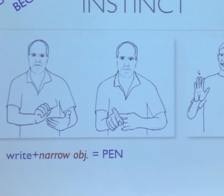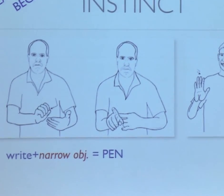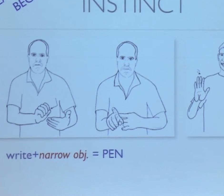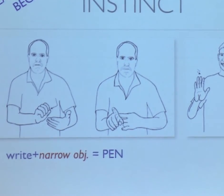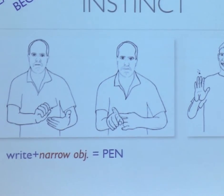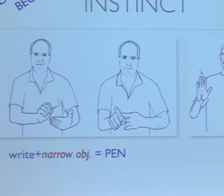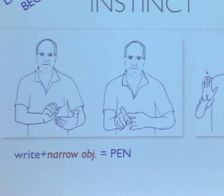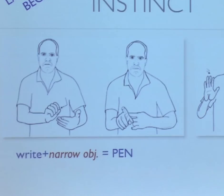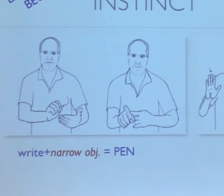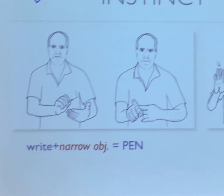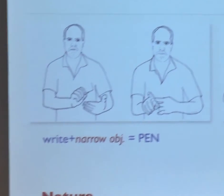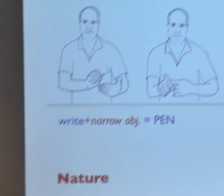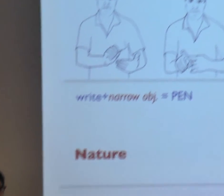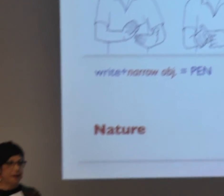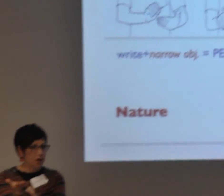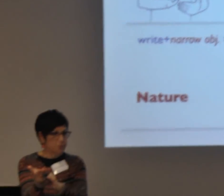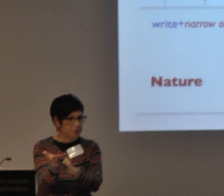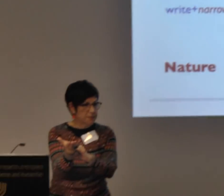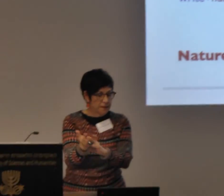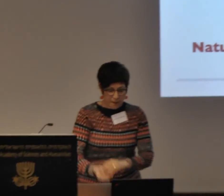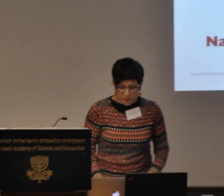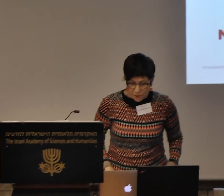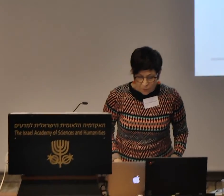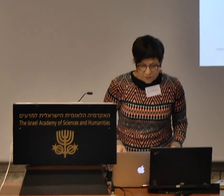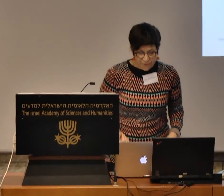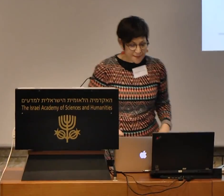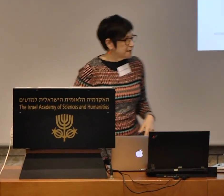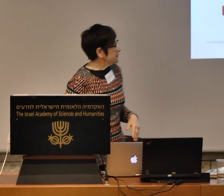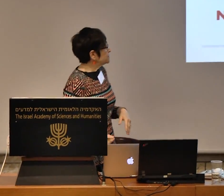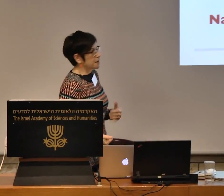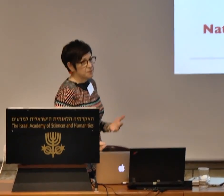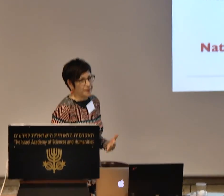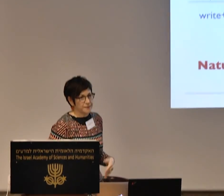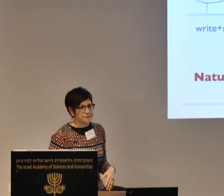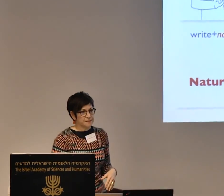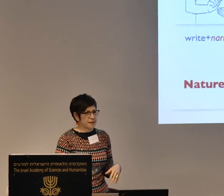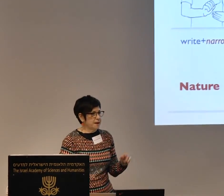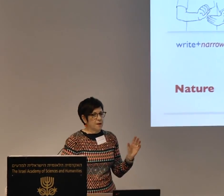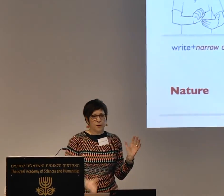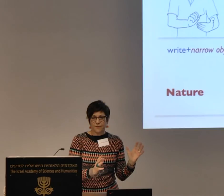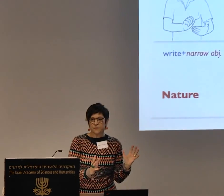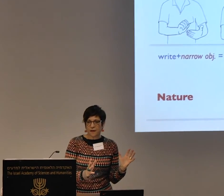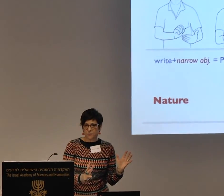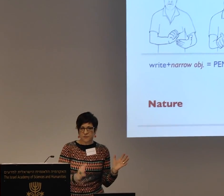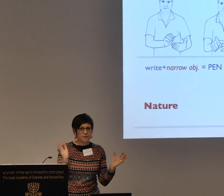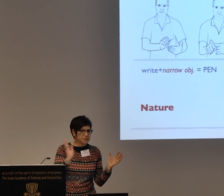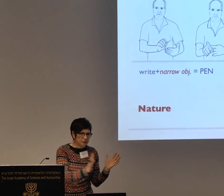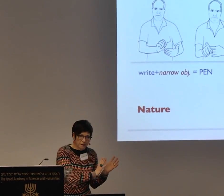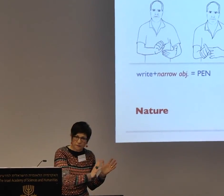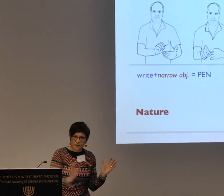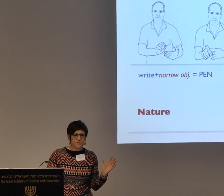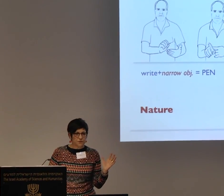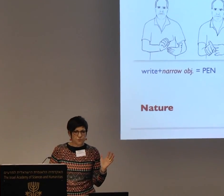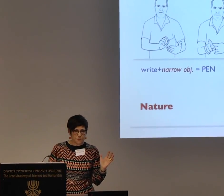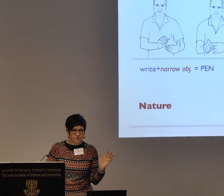television square object or flat object. So what's fascinating to us about this is that whenever signers, signers,